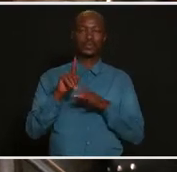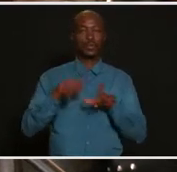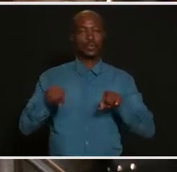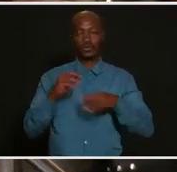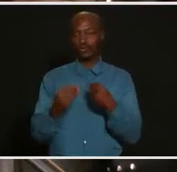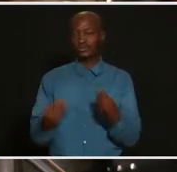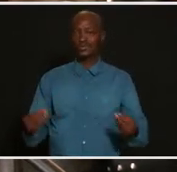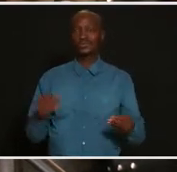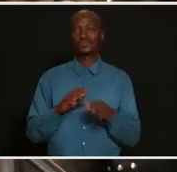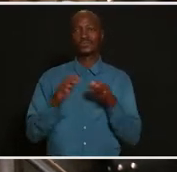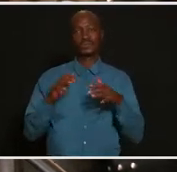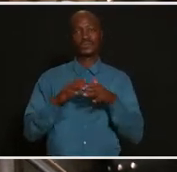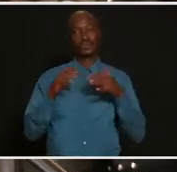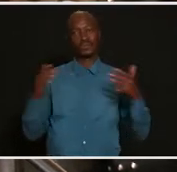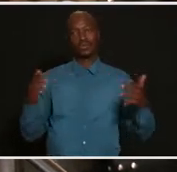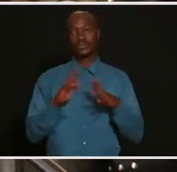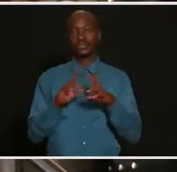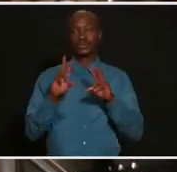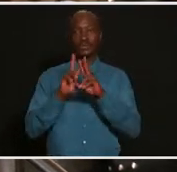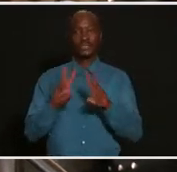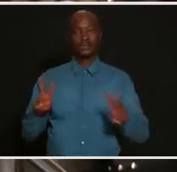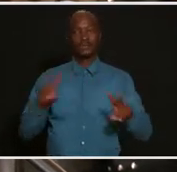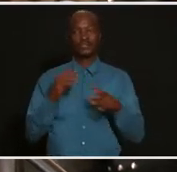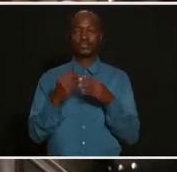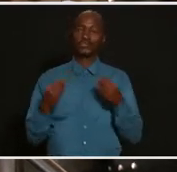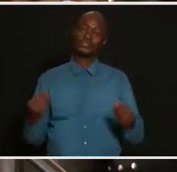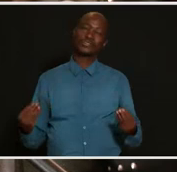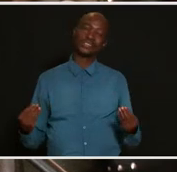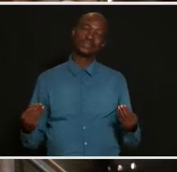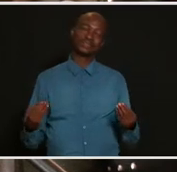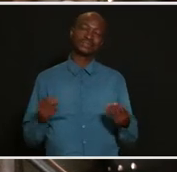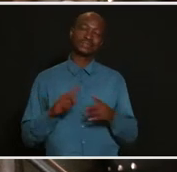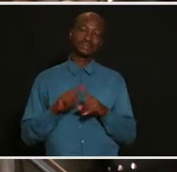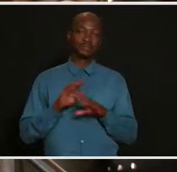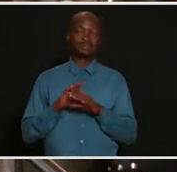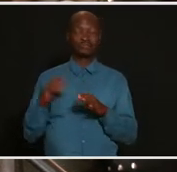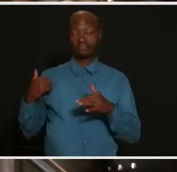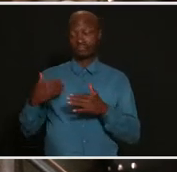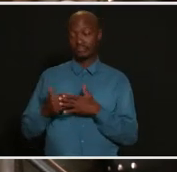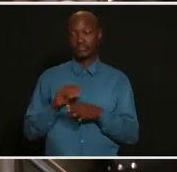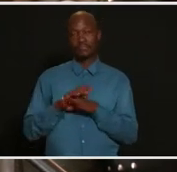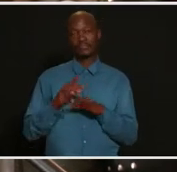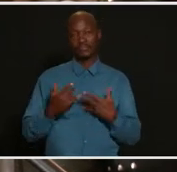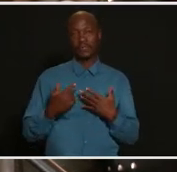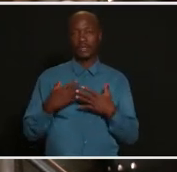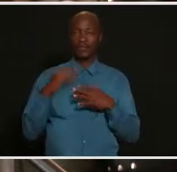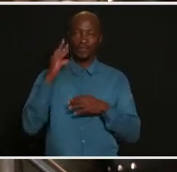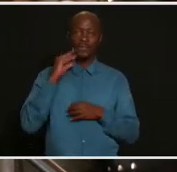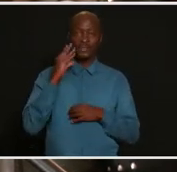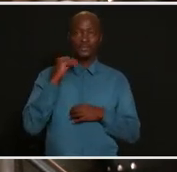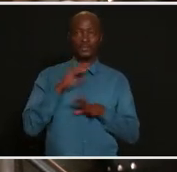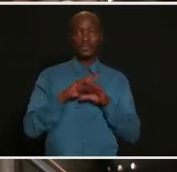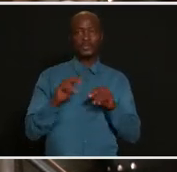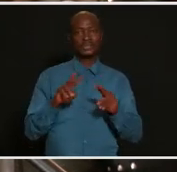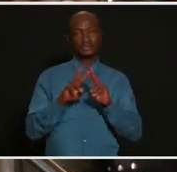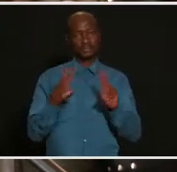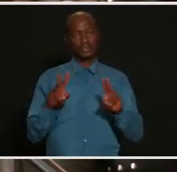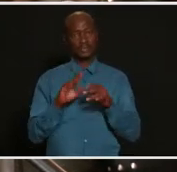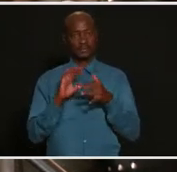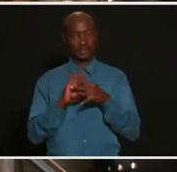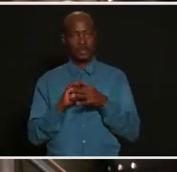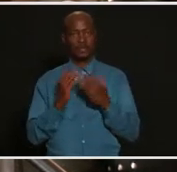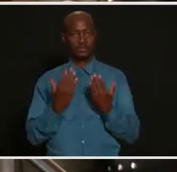and and great shall be the Peace of your children so far I can say I have experienced peace in my homeschooling why